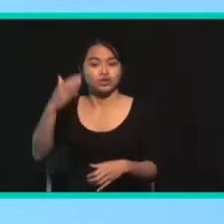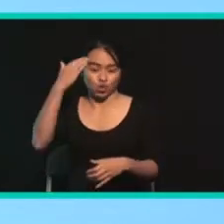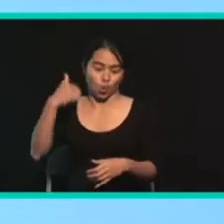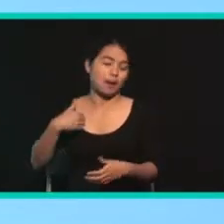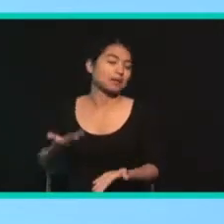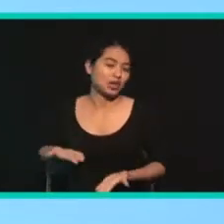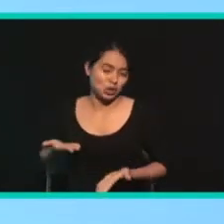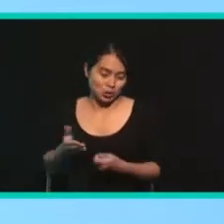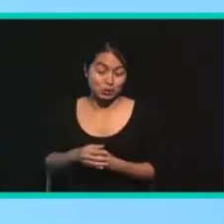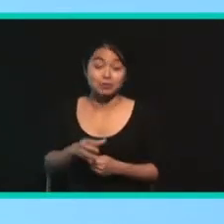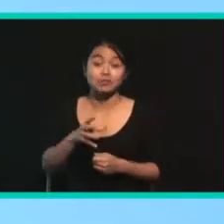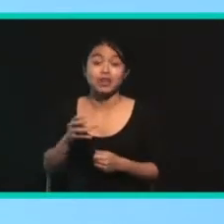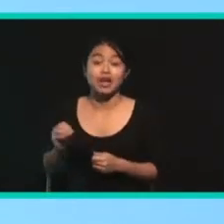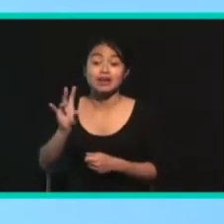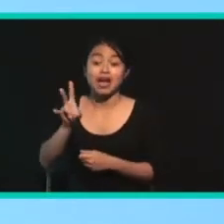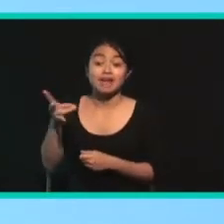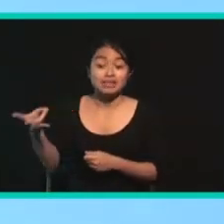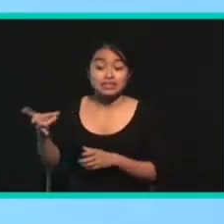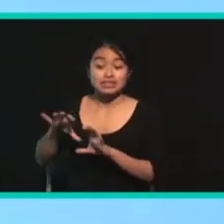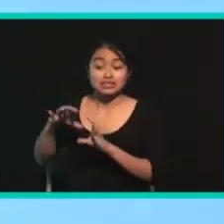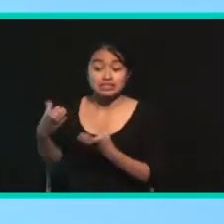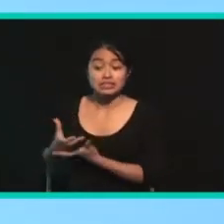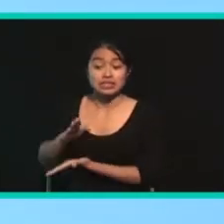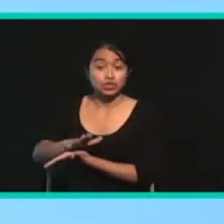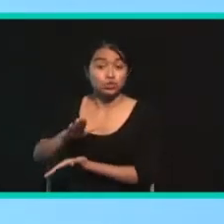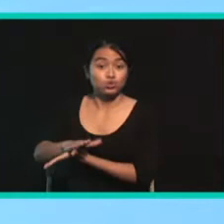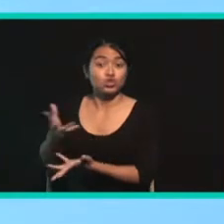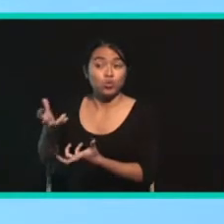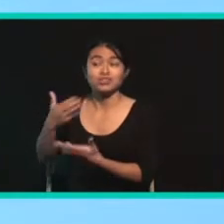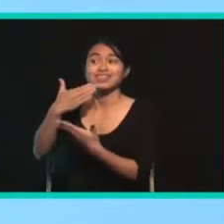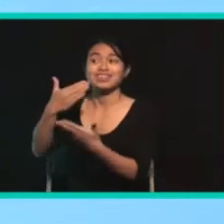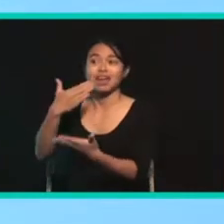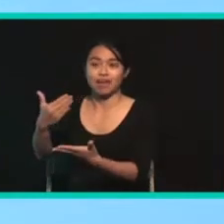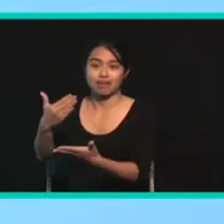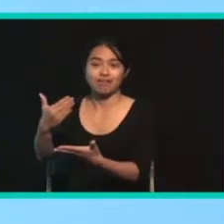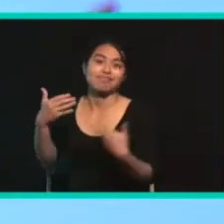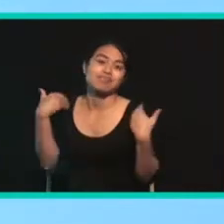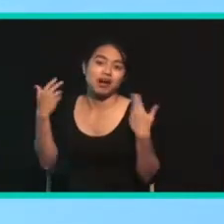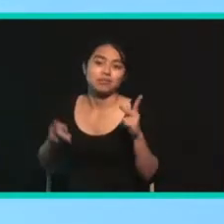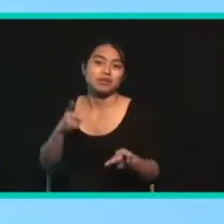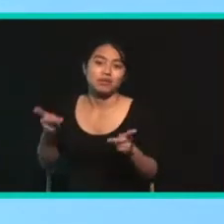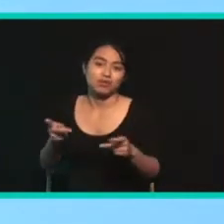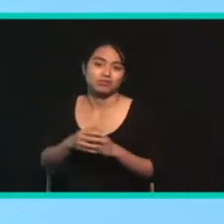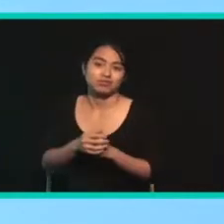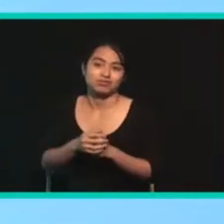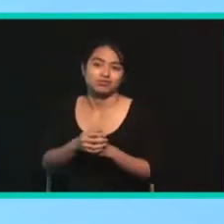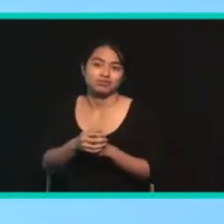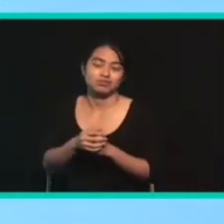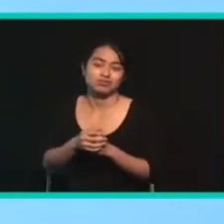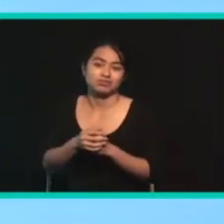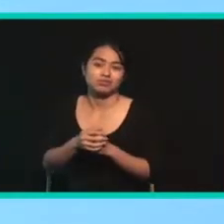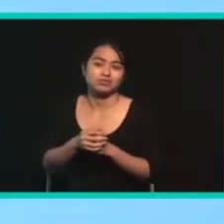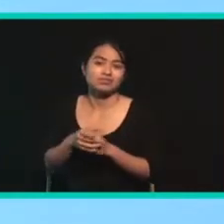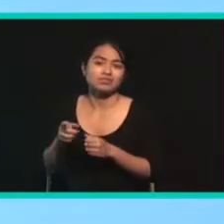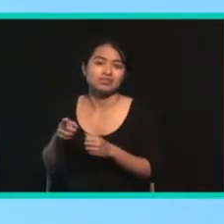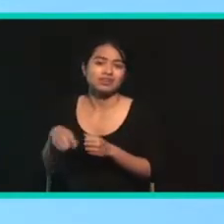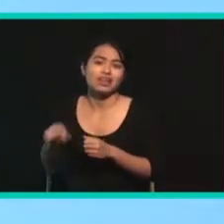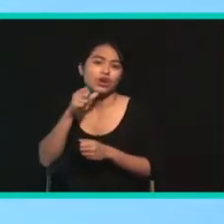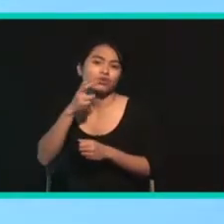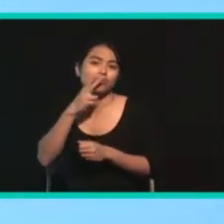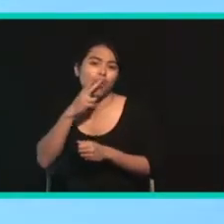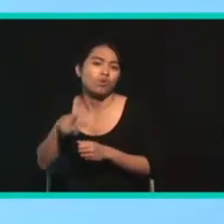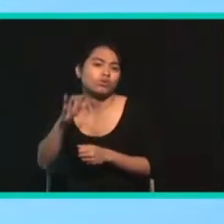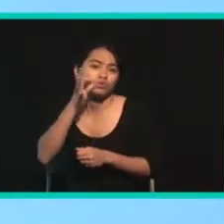here. And as Adventist institutions, we often want to think, oh, our young people, they don't use alcohol. No, they don't smoke